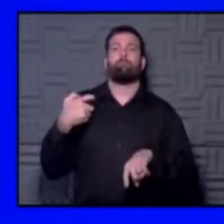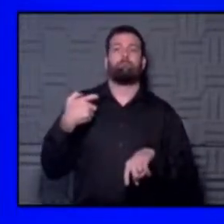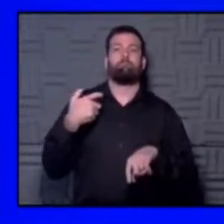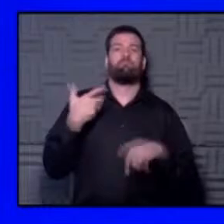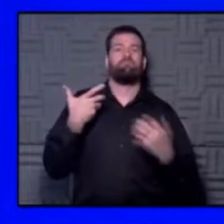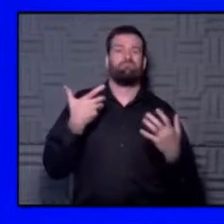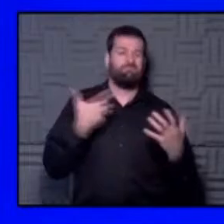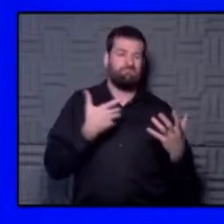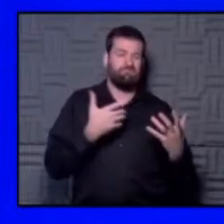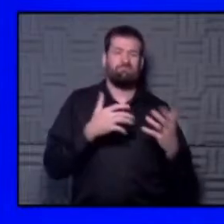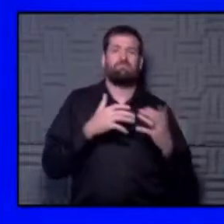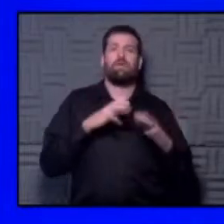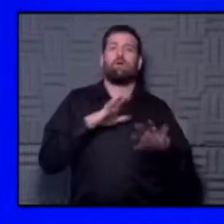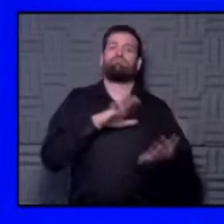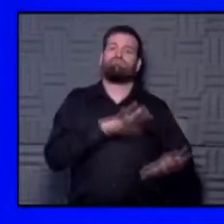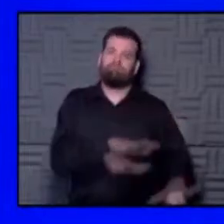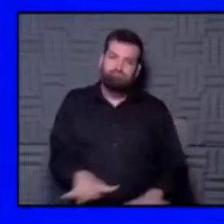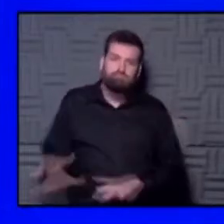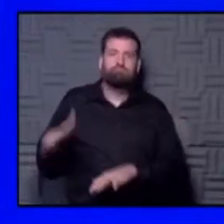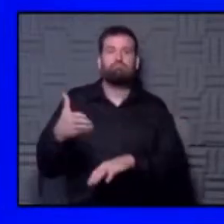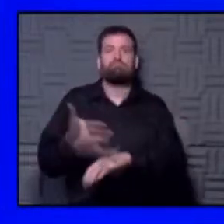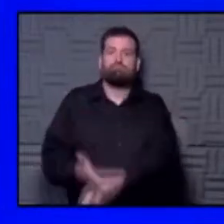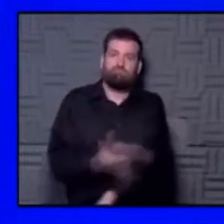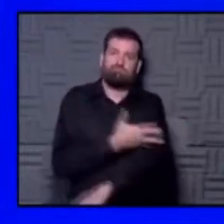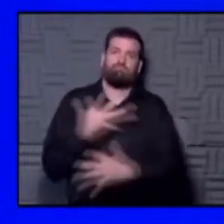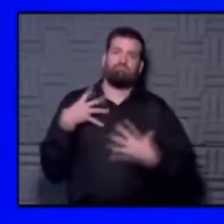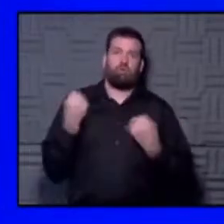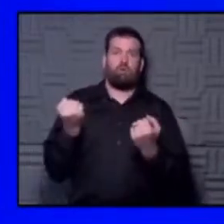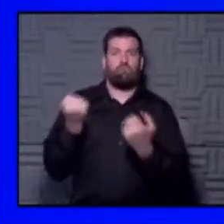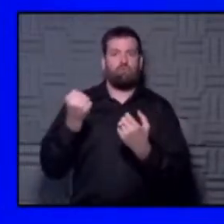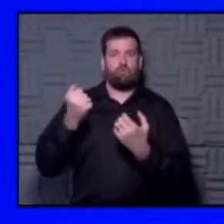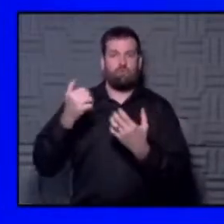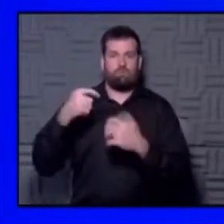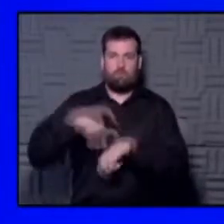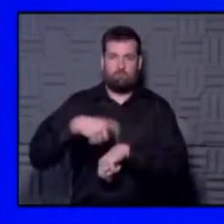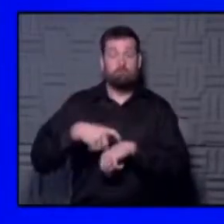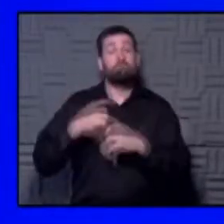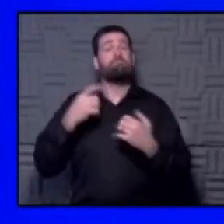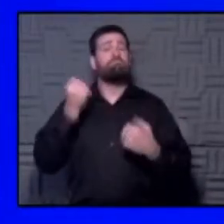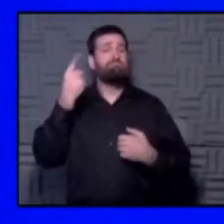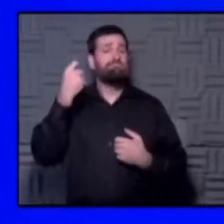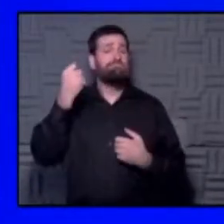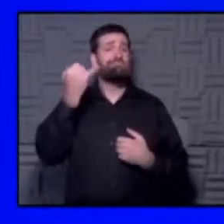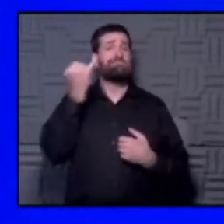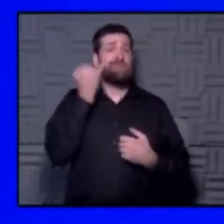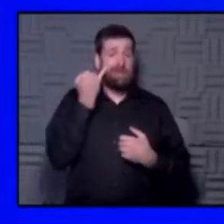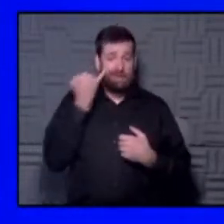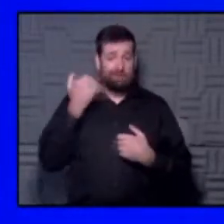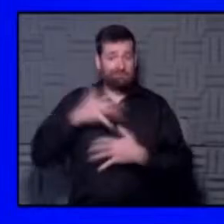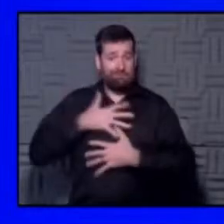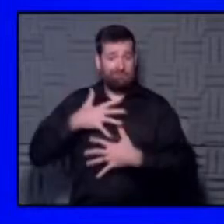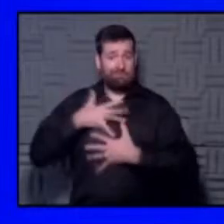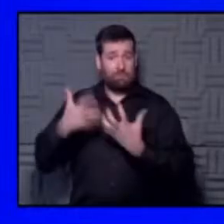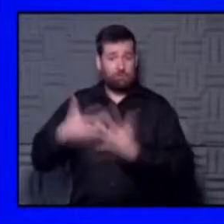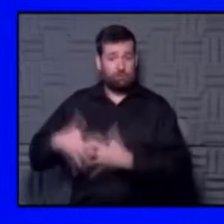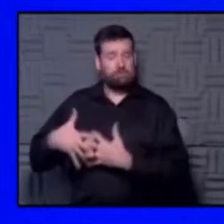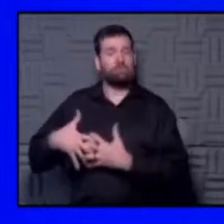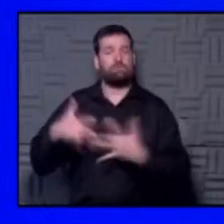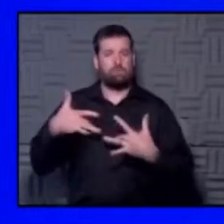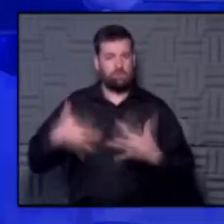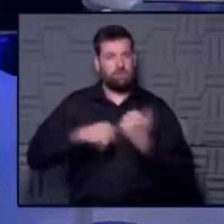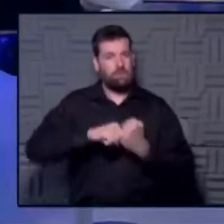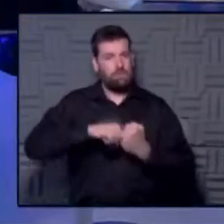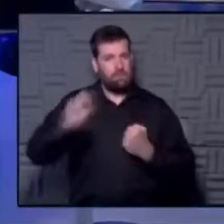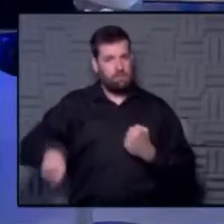that acute phase, so kind of in the recovery phase. So we understand, for the most part, if you do get on a ventilator, it does take some time to get